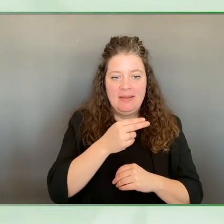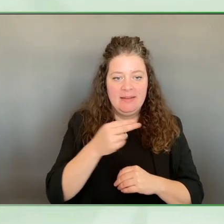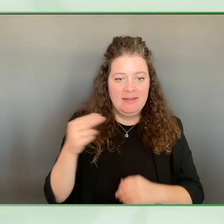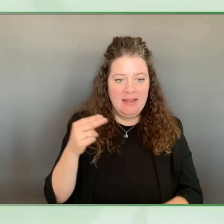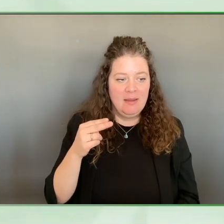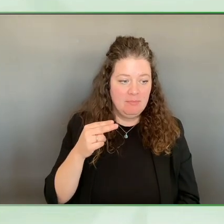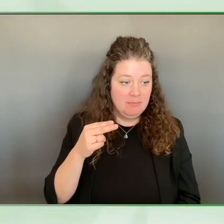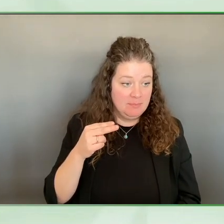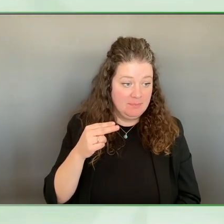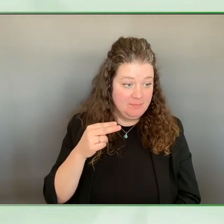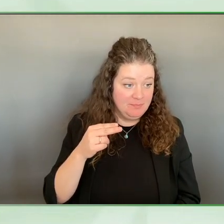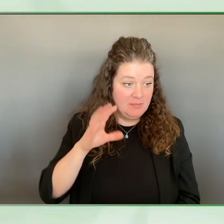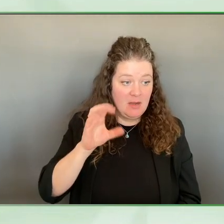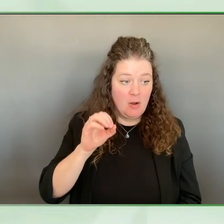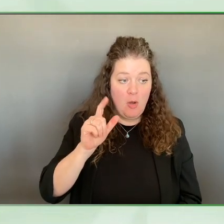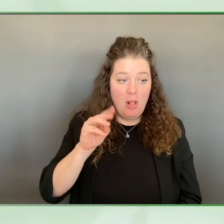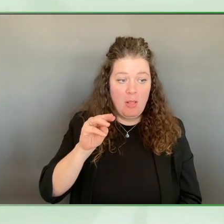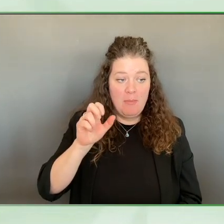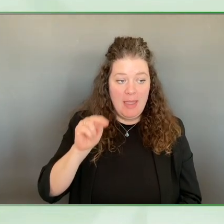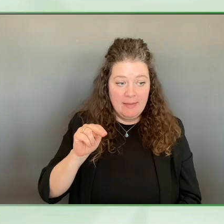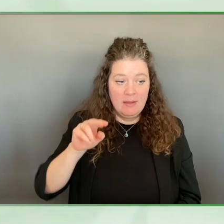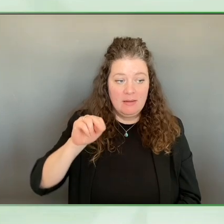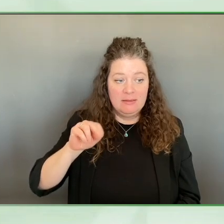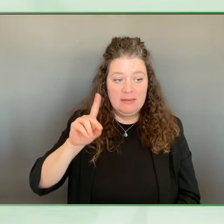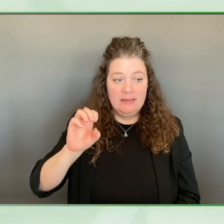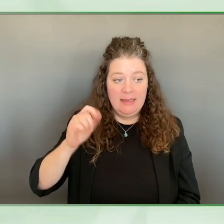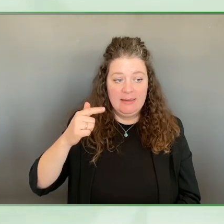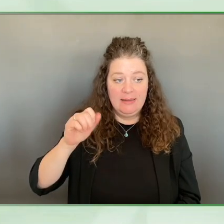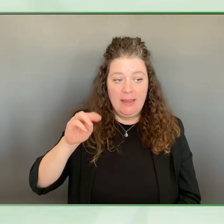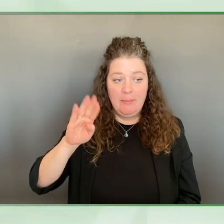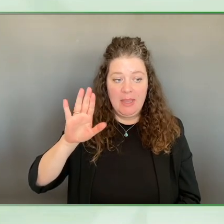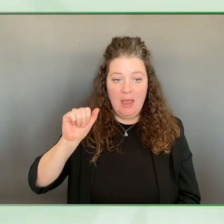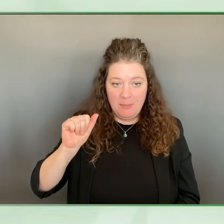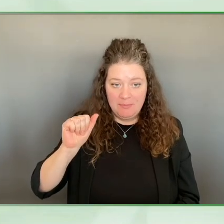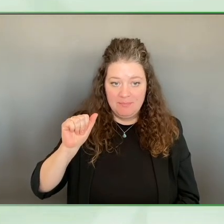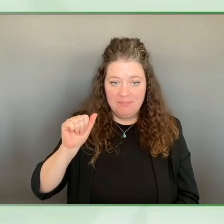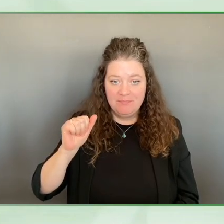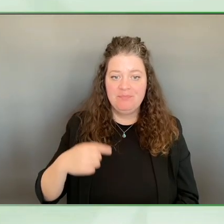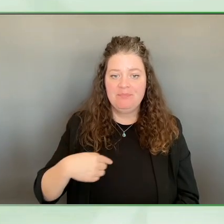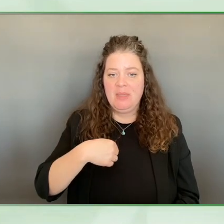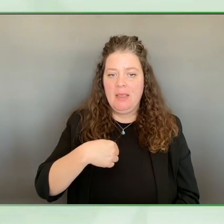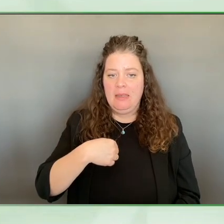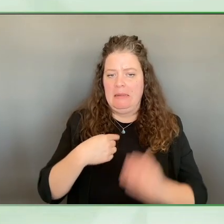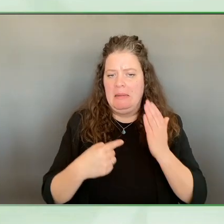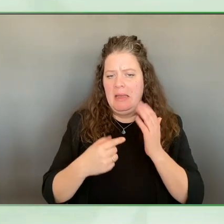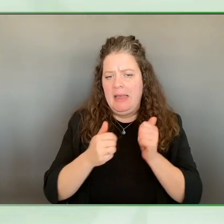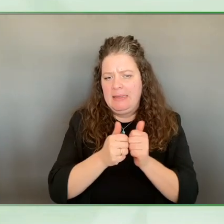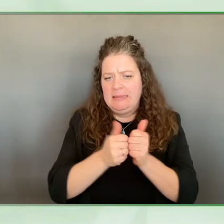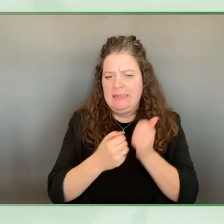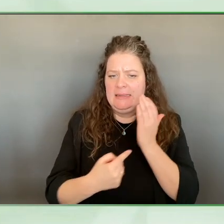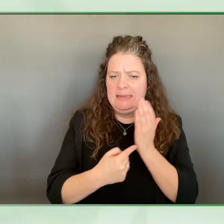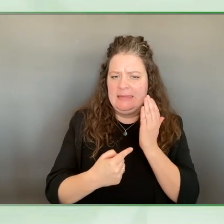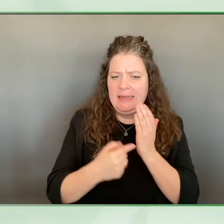Tanzania. I am a dark-skinned male with a low haircut and wearing a round